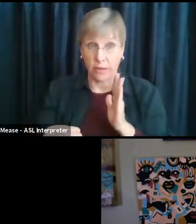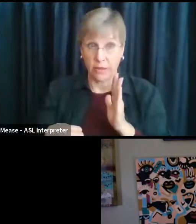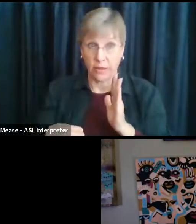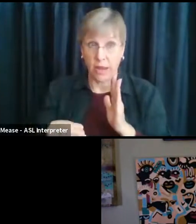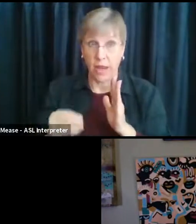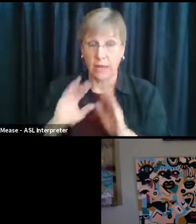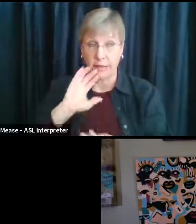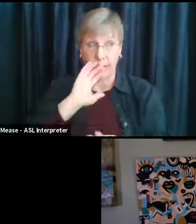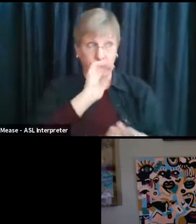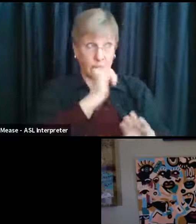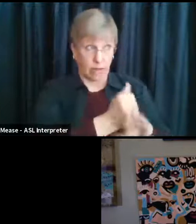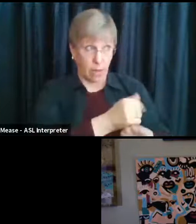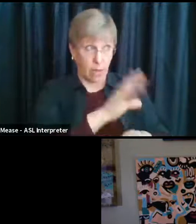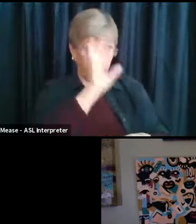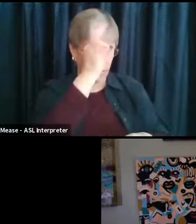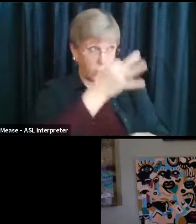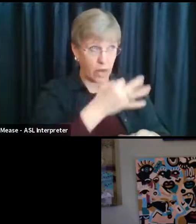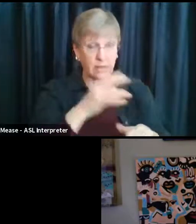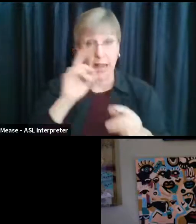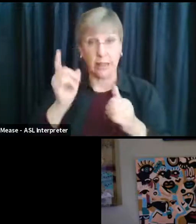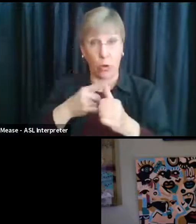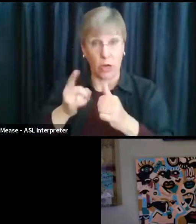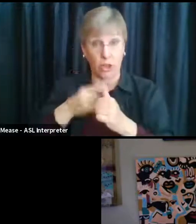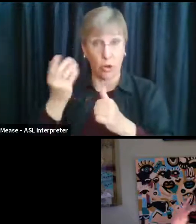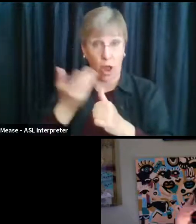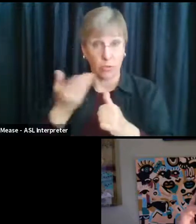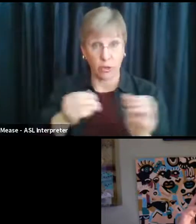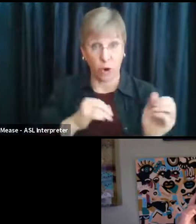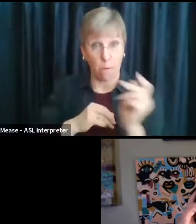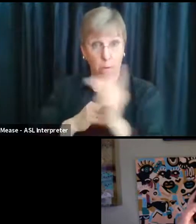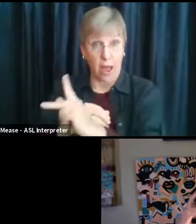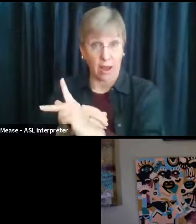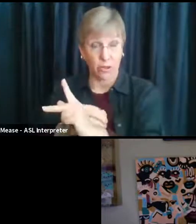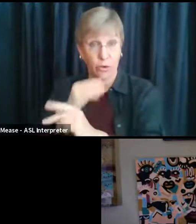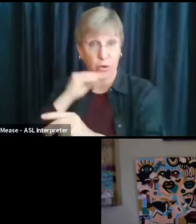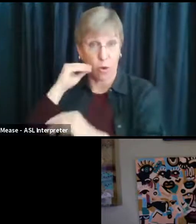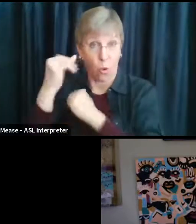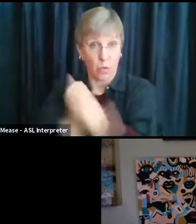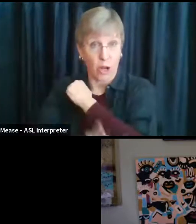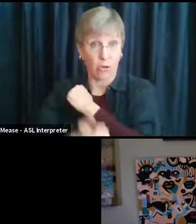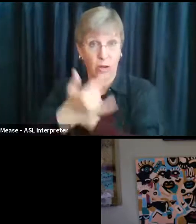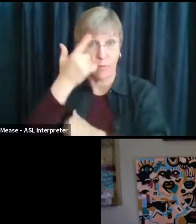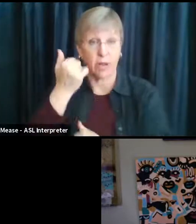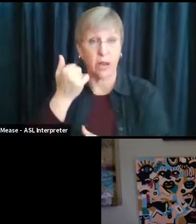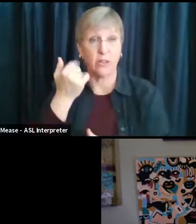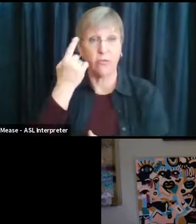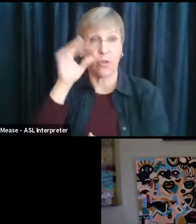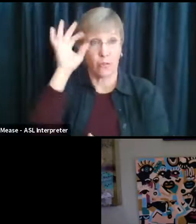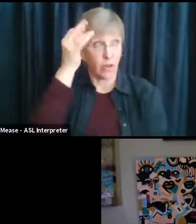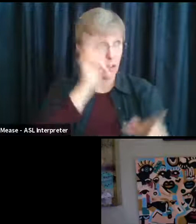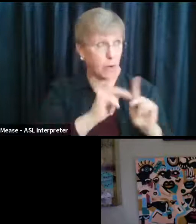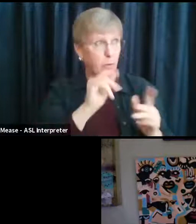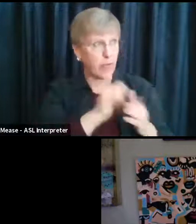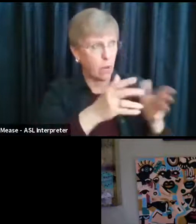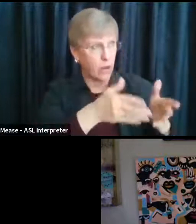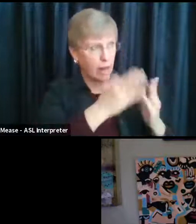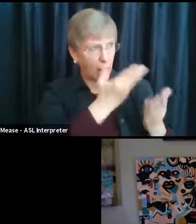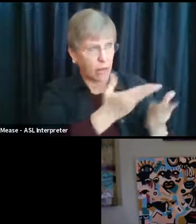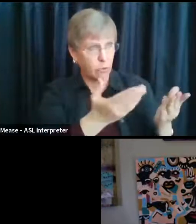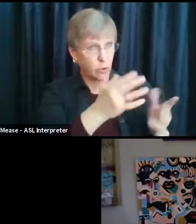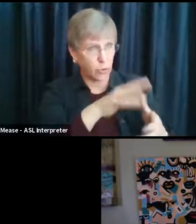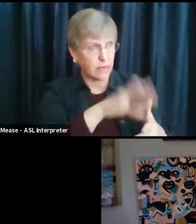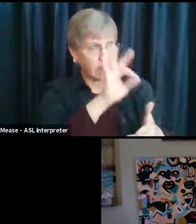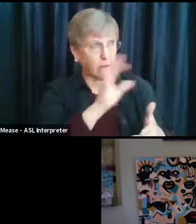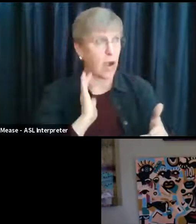them in France and send the original back. Because for the French people, it would allow them to discover